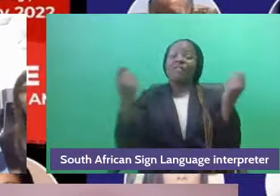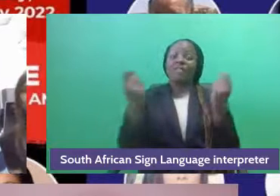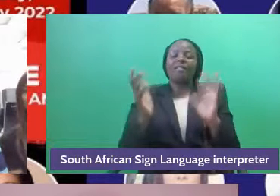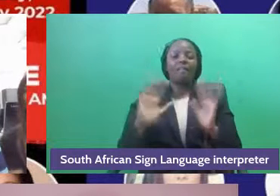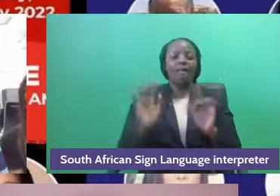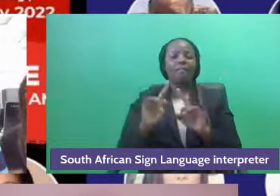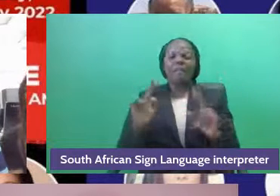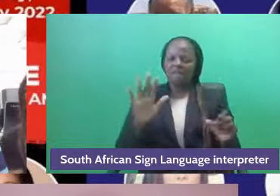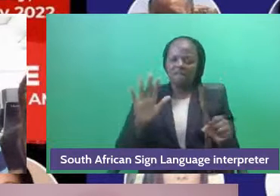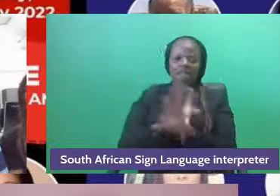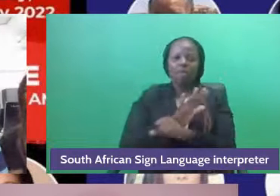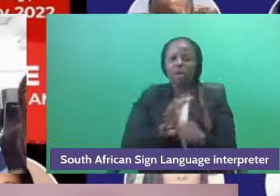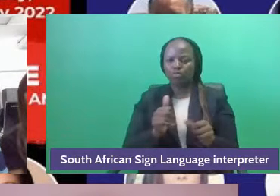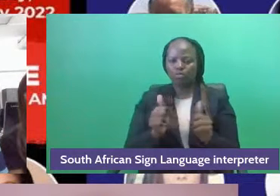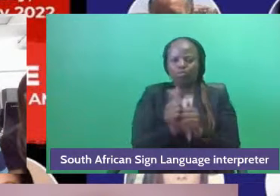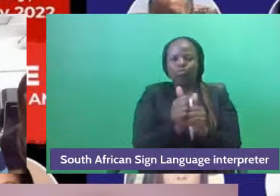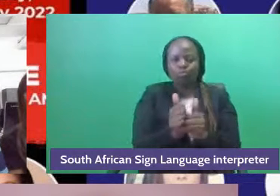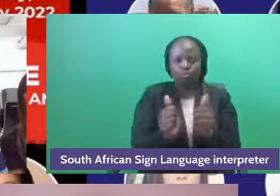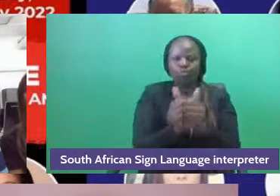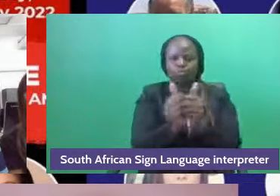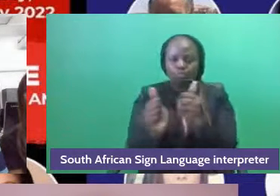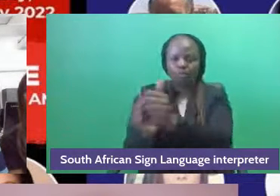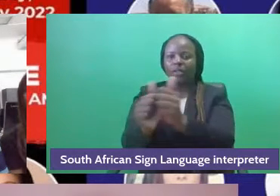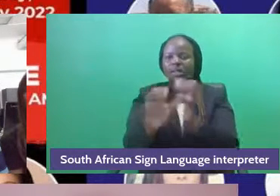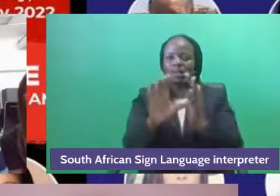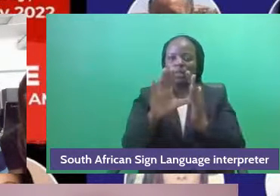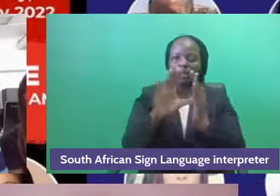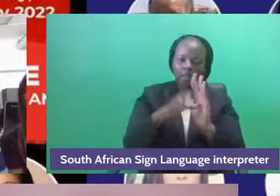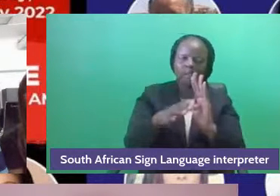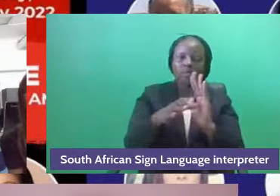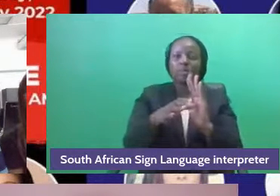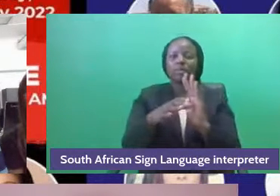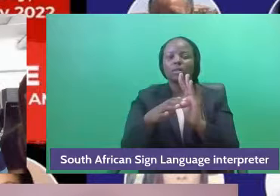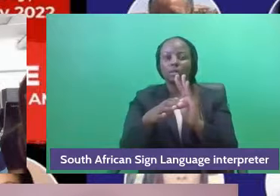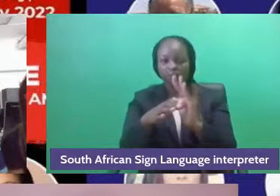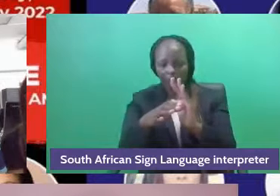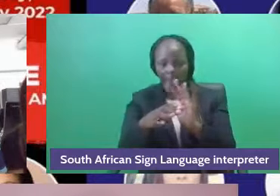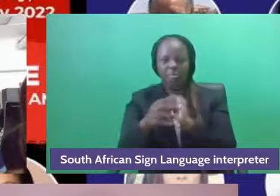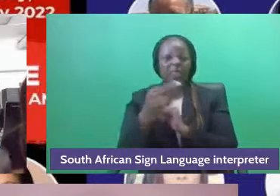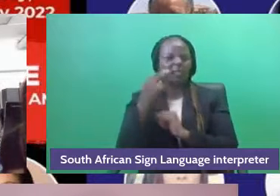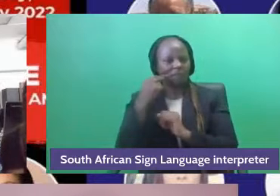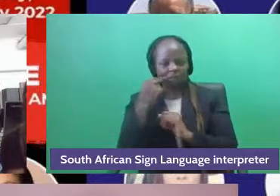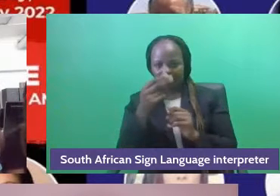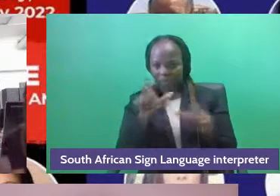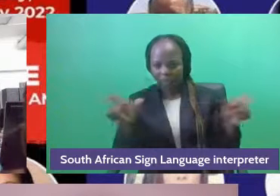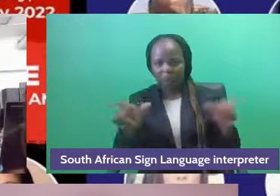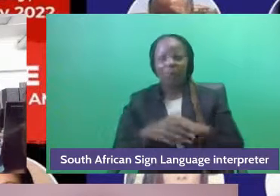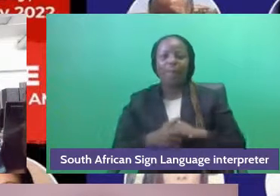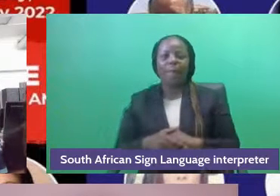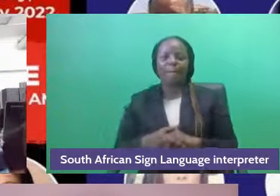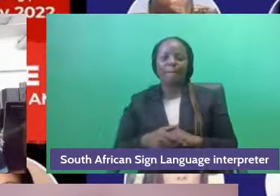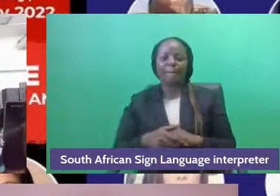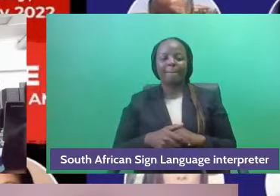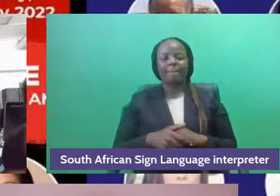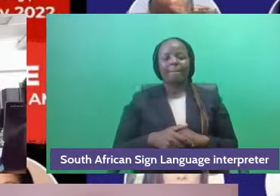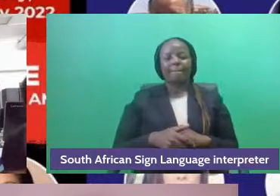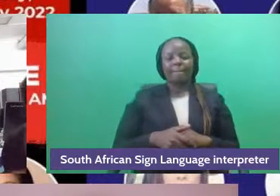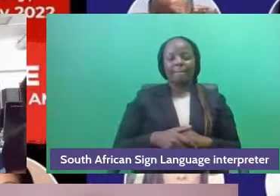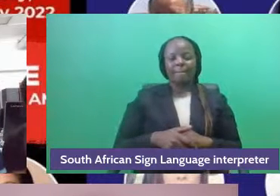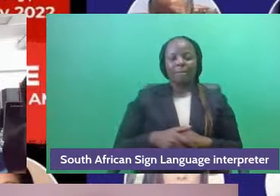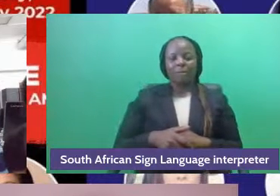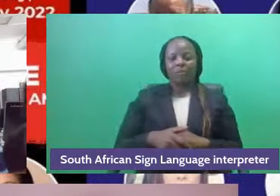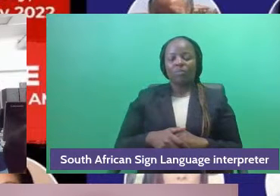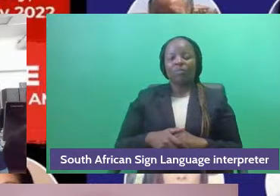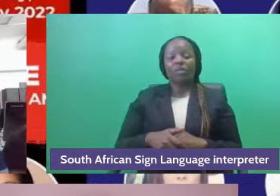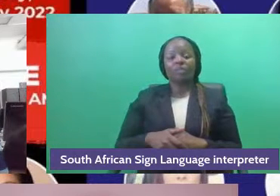on and an intentional ally to the community. And with that, before I